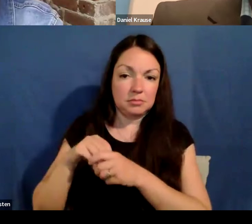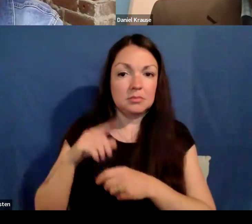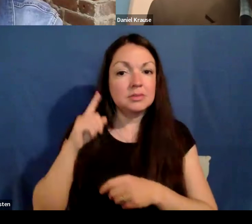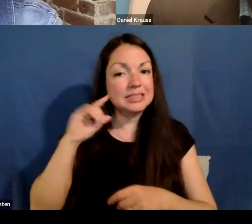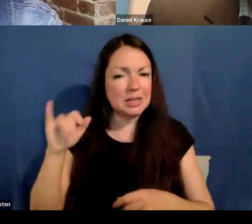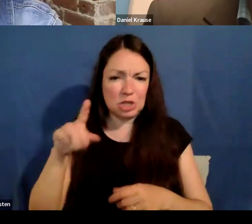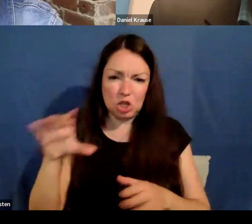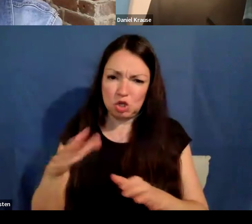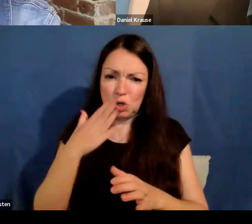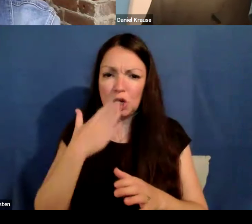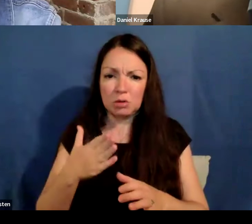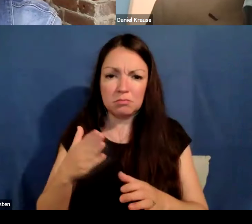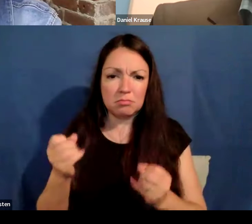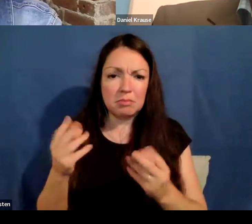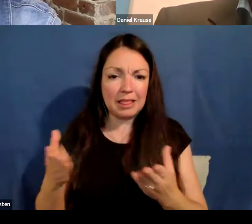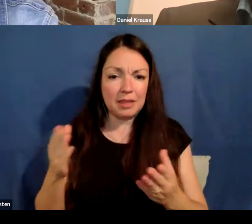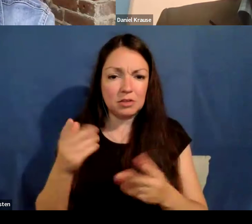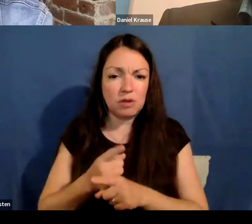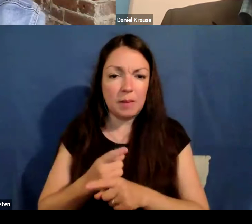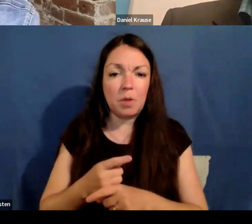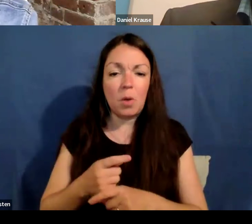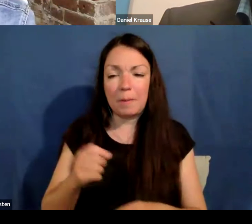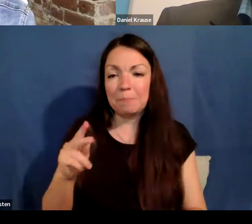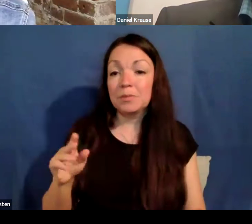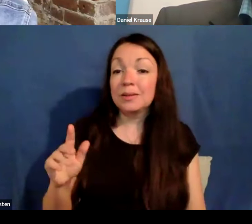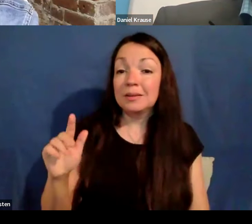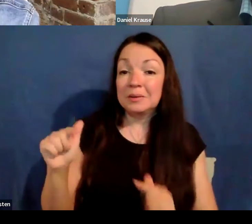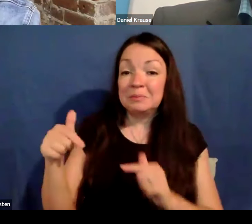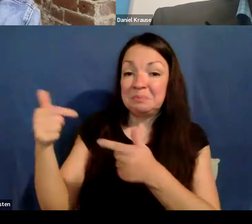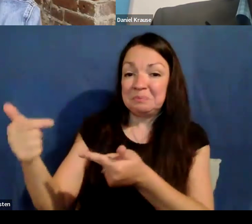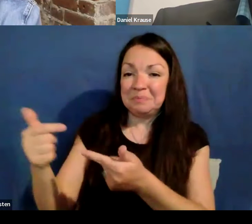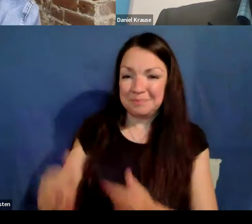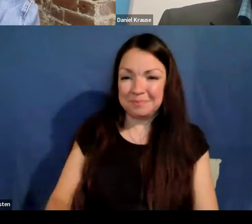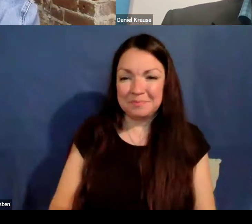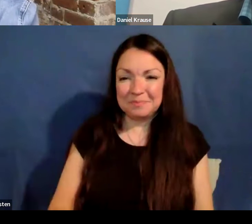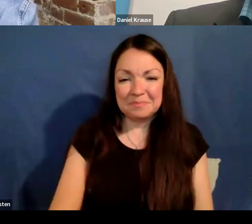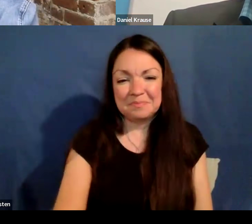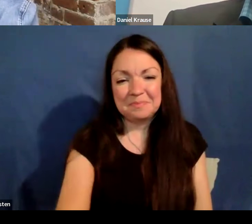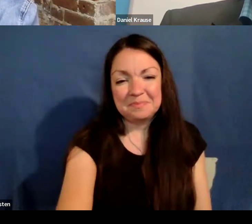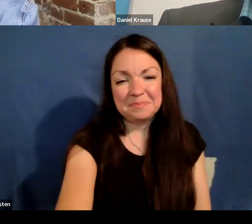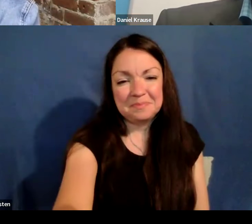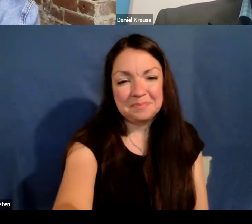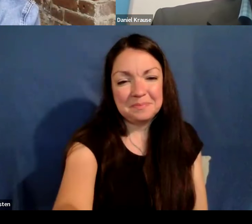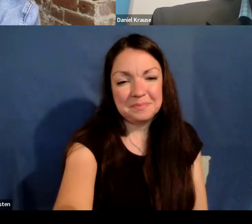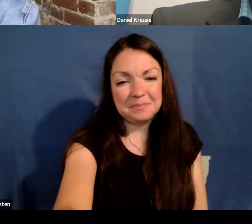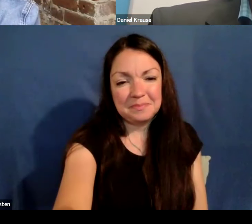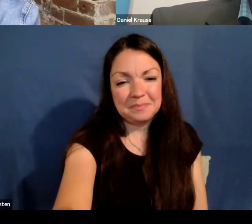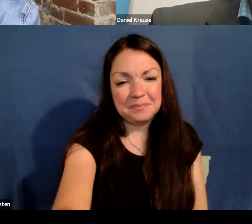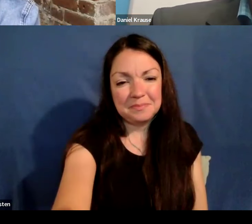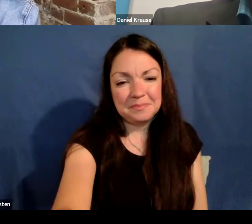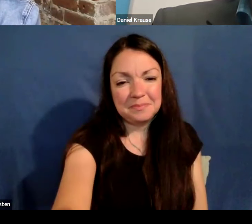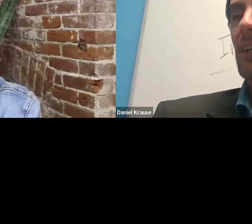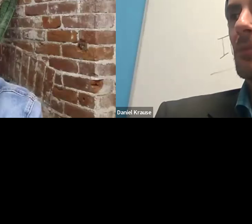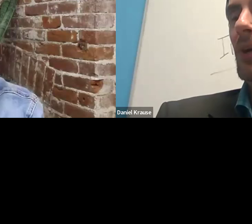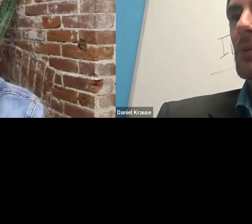doing a lot of things right. So go ahead, Daniel. with a monthly retainer, that's fantastic. As long as they're paying you on time and regular, that's